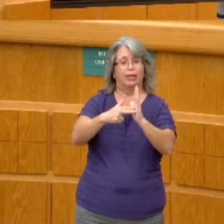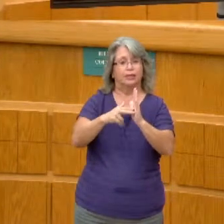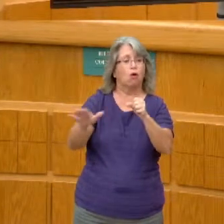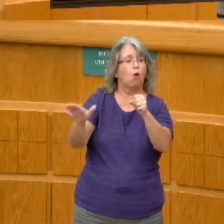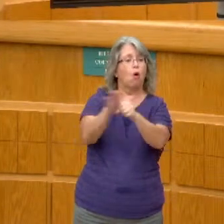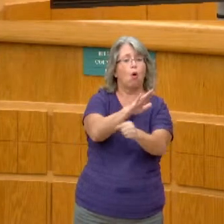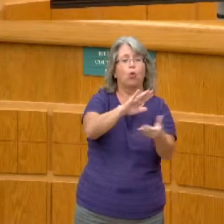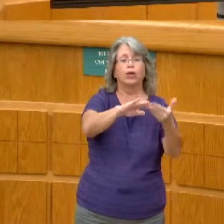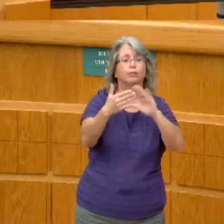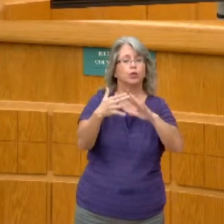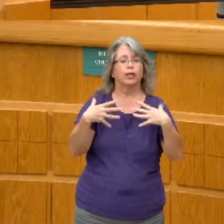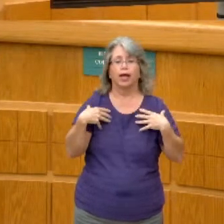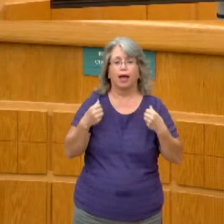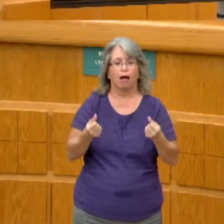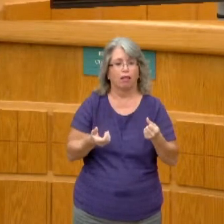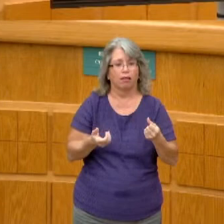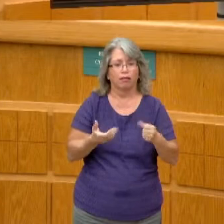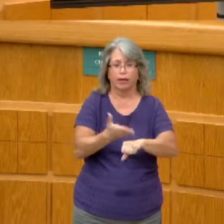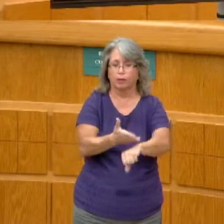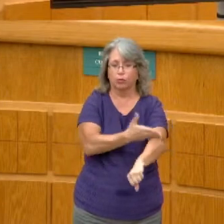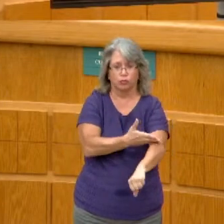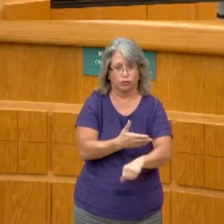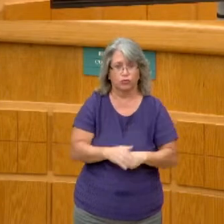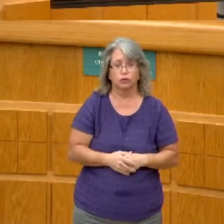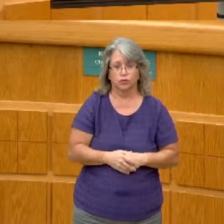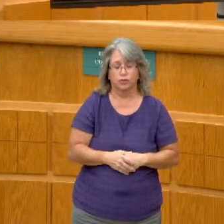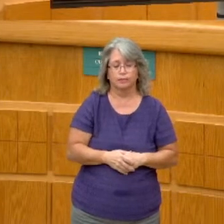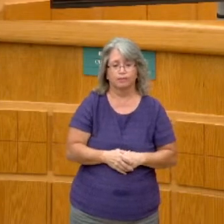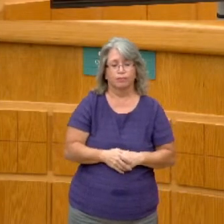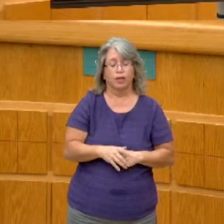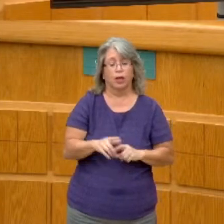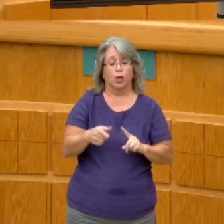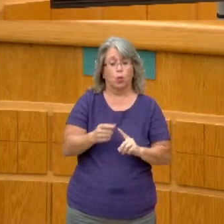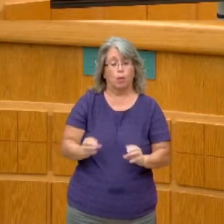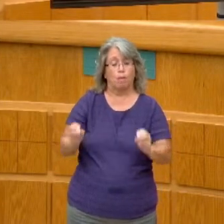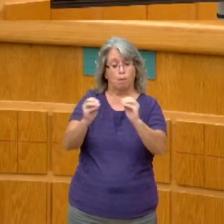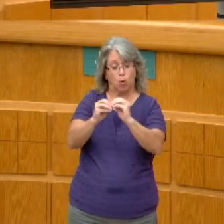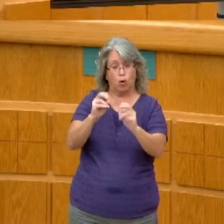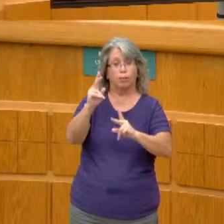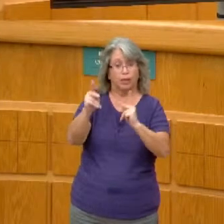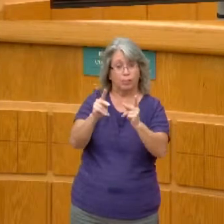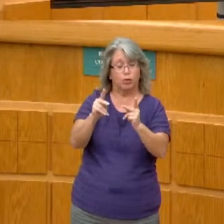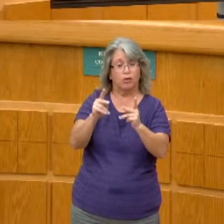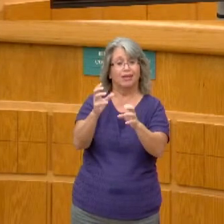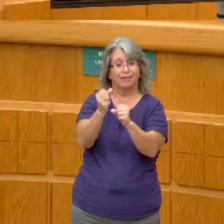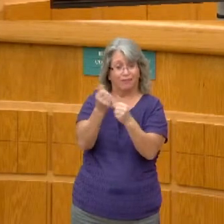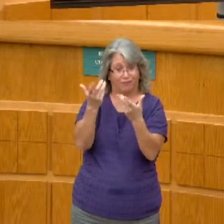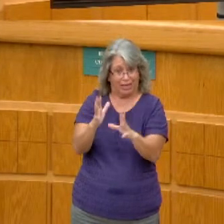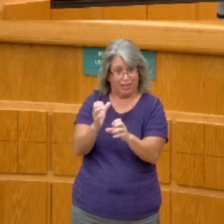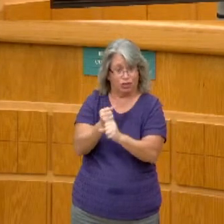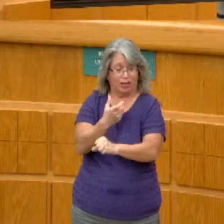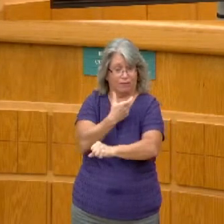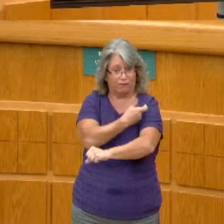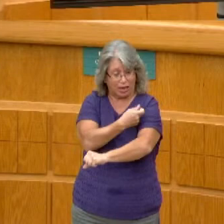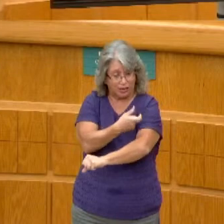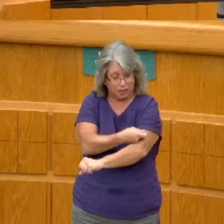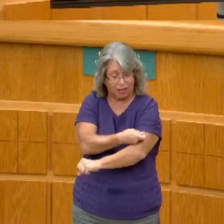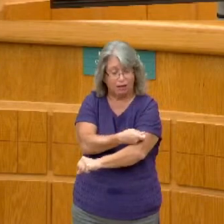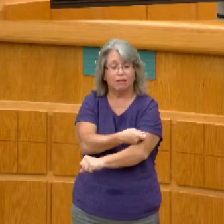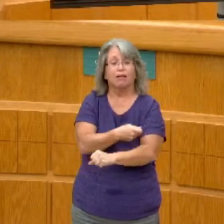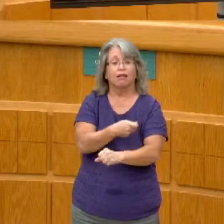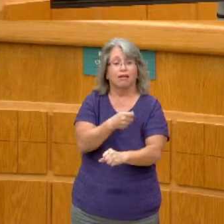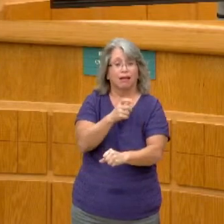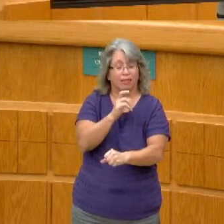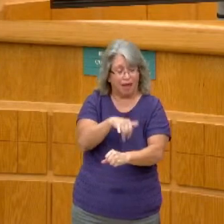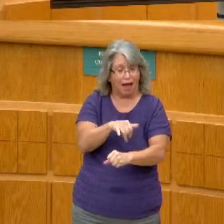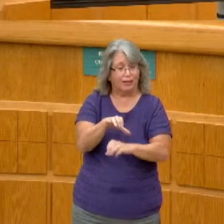have, when we have more people vaccinated, fewer get infected. The vaccines do their job and they protect us from